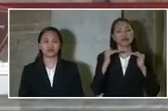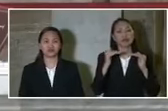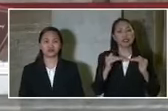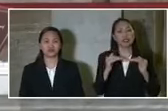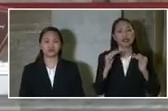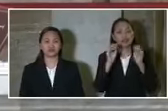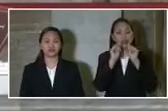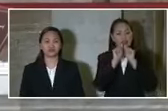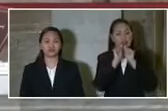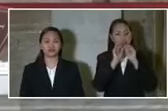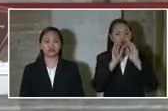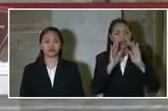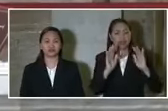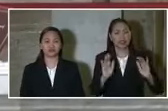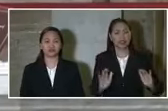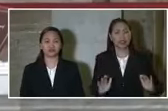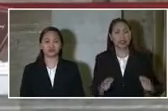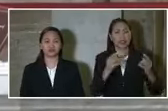kaitaasan.